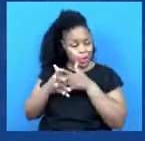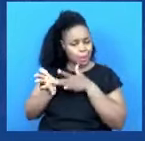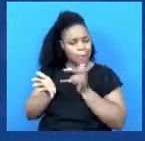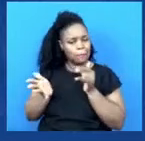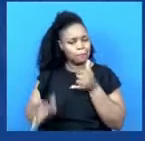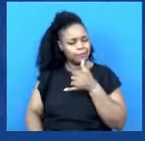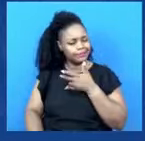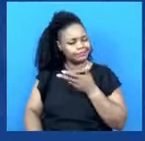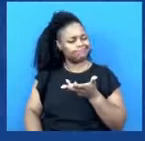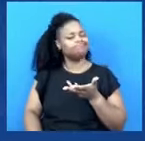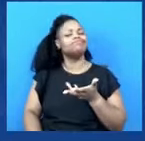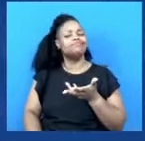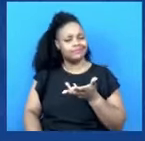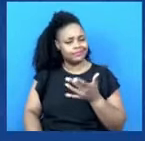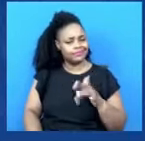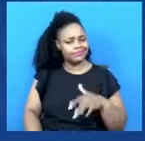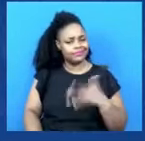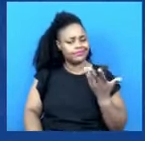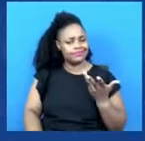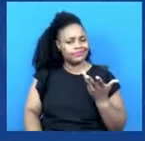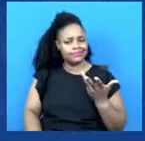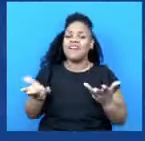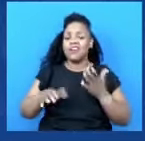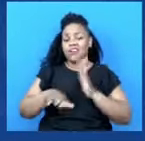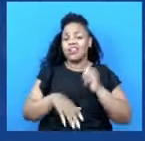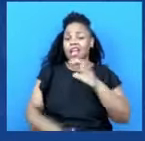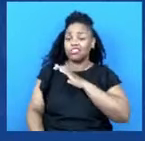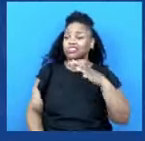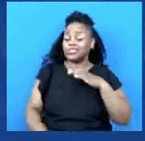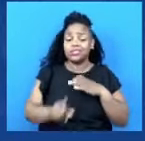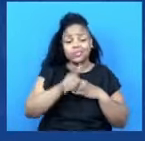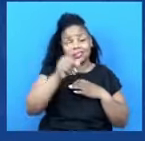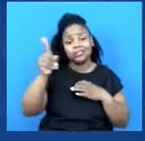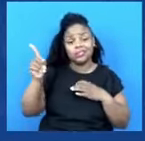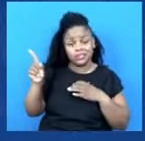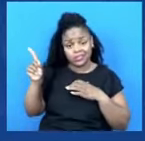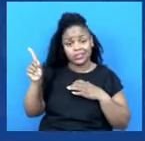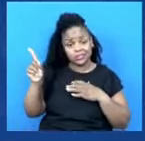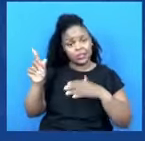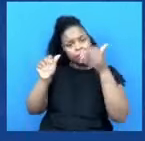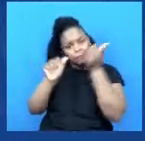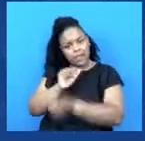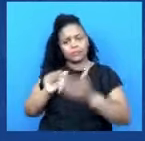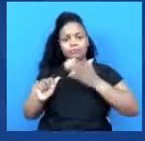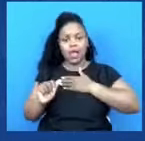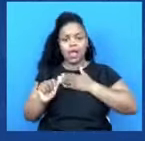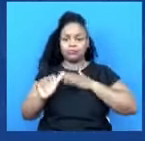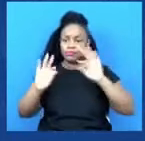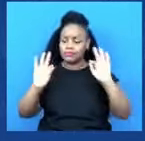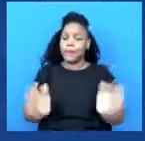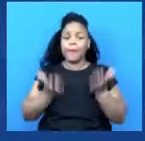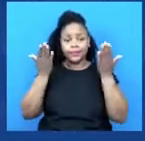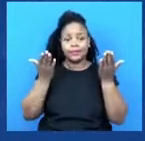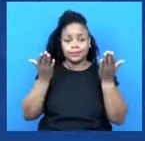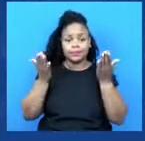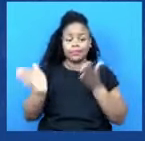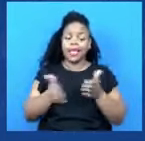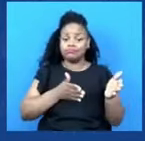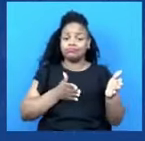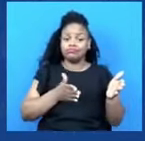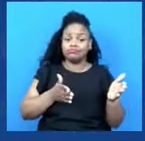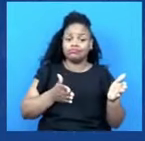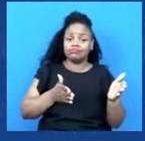These things by themselves will be a great help. Talk, I mean, a long time since the days when I was back in the Senate,